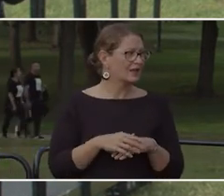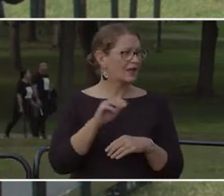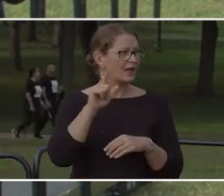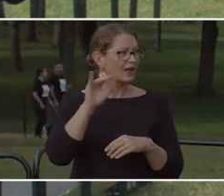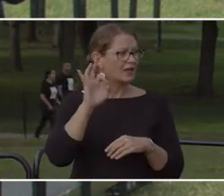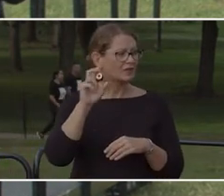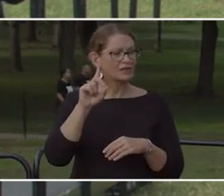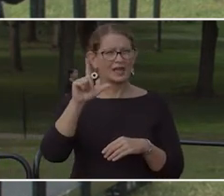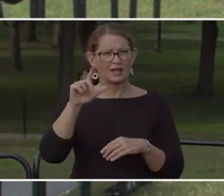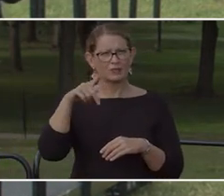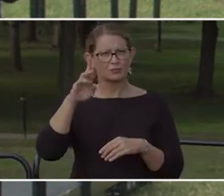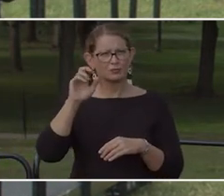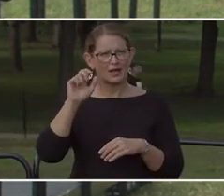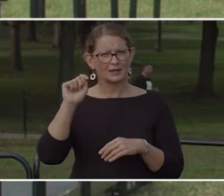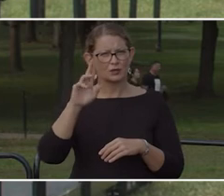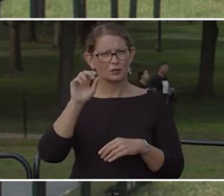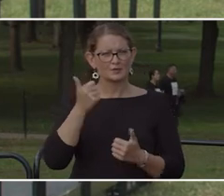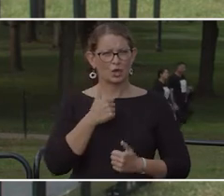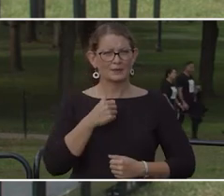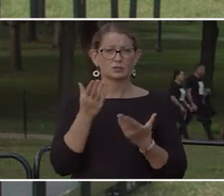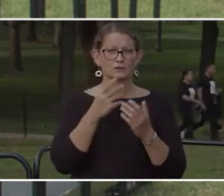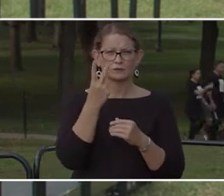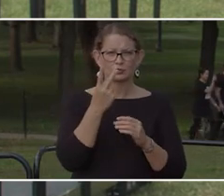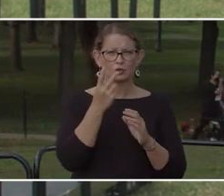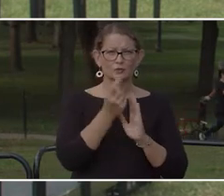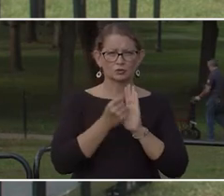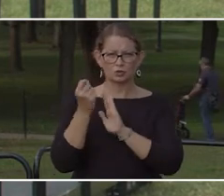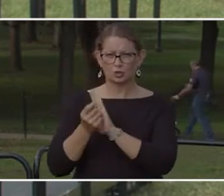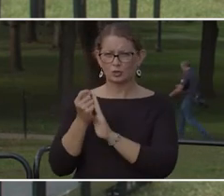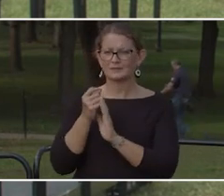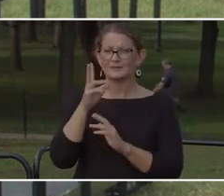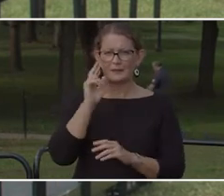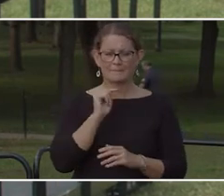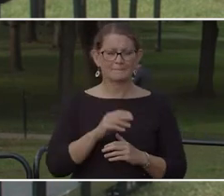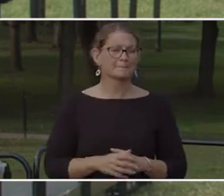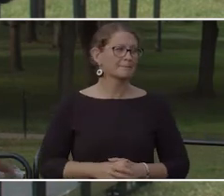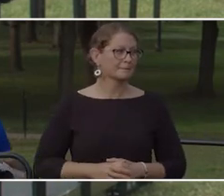Crowder, U.S. Army. He served two terms in Vietnam.